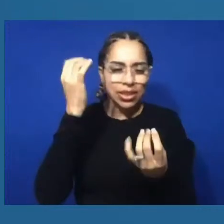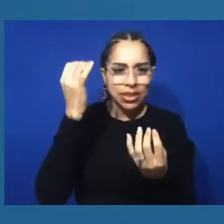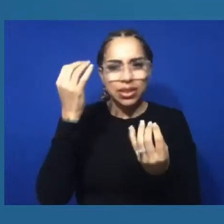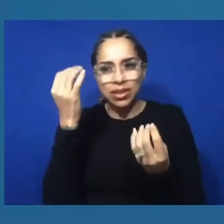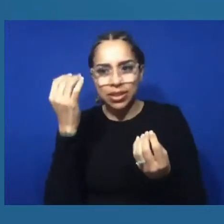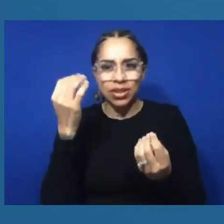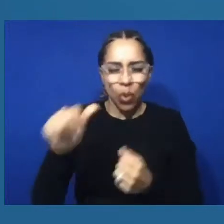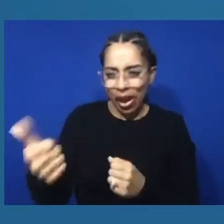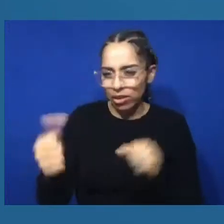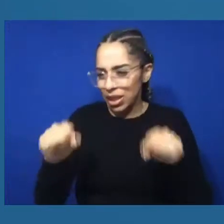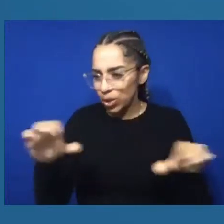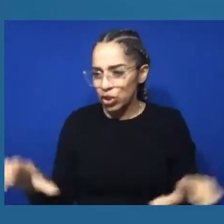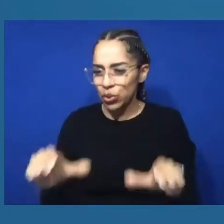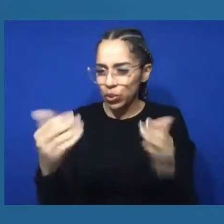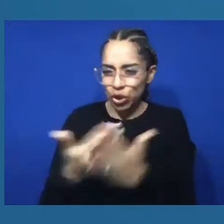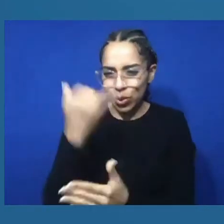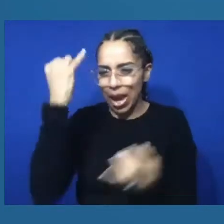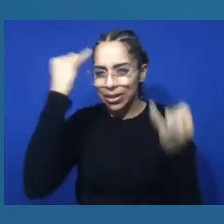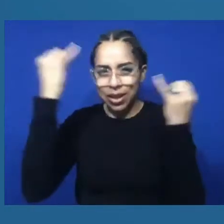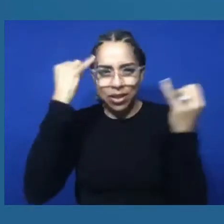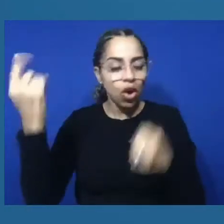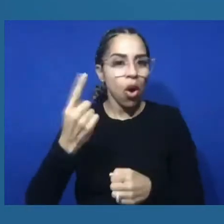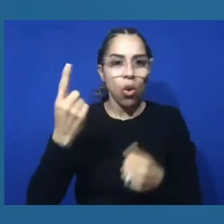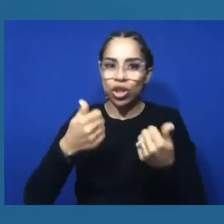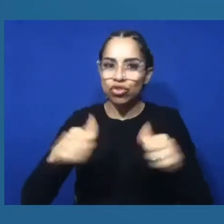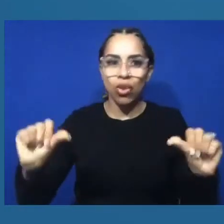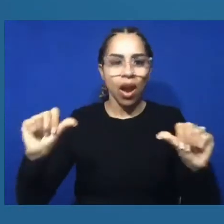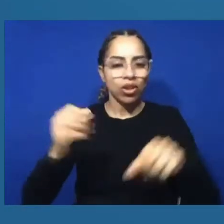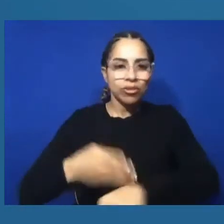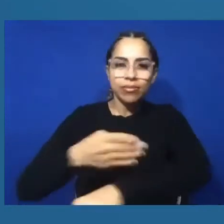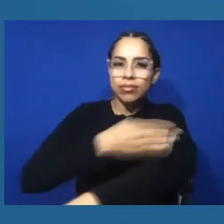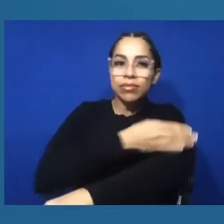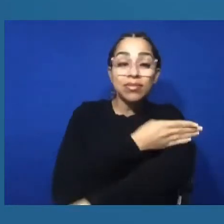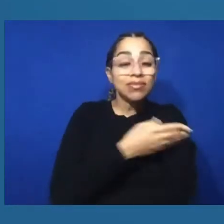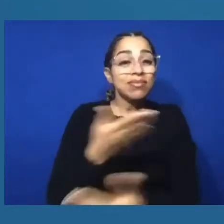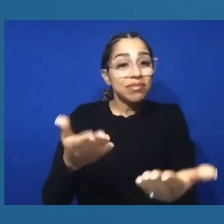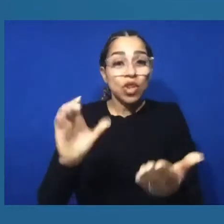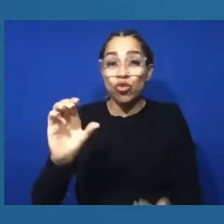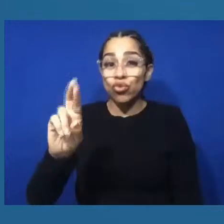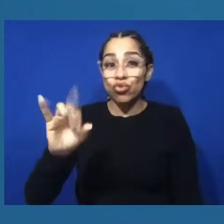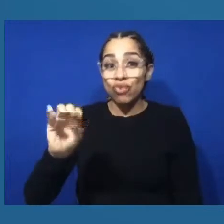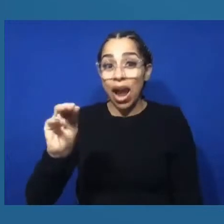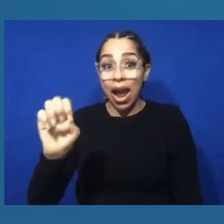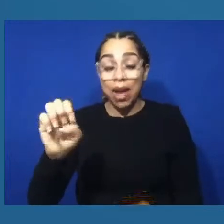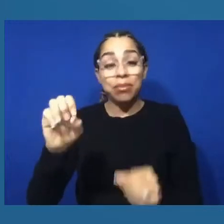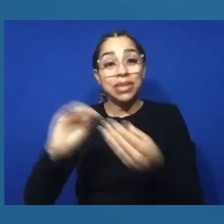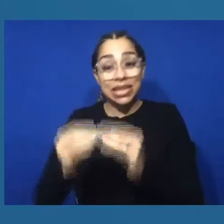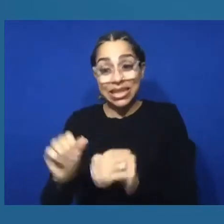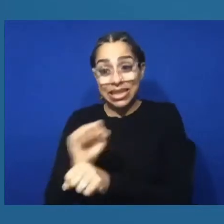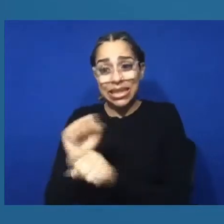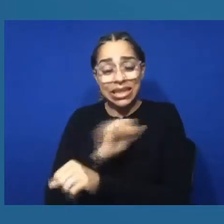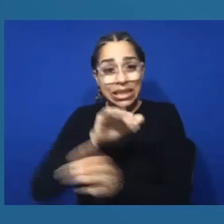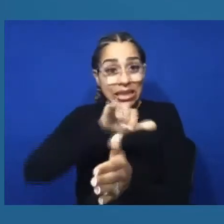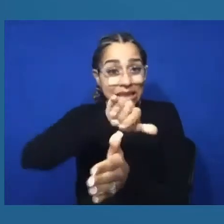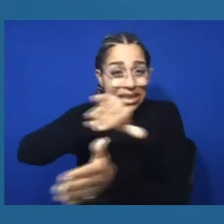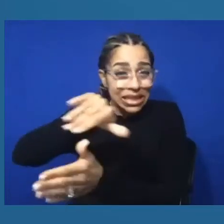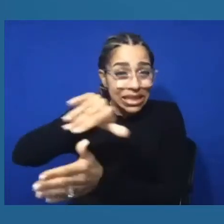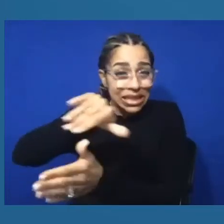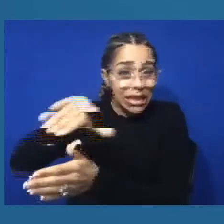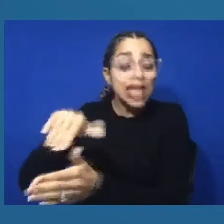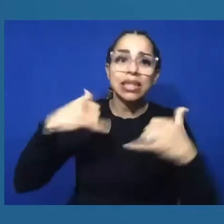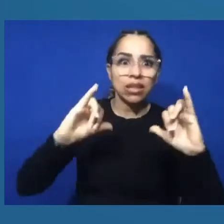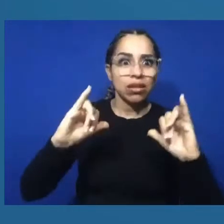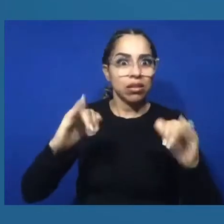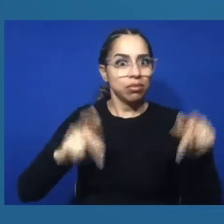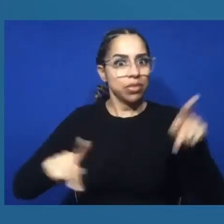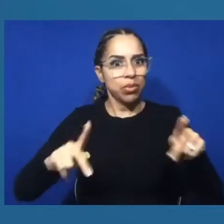pushing us harder to do better. And crime statistics aside, there is still a feeling of unease that